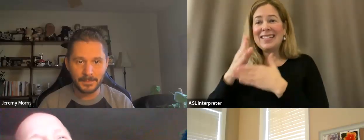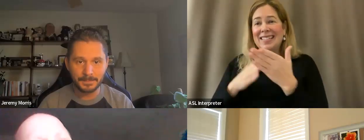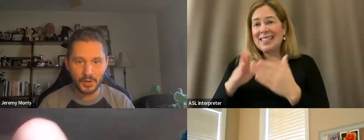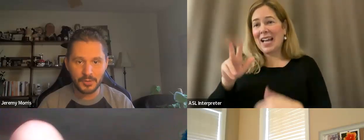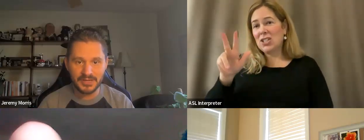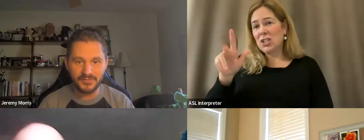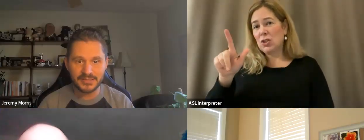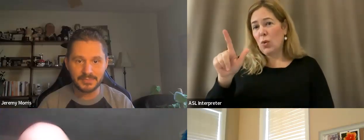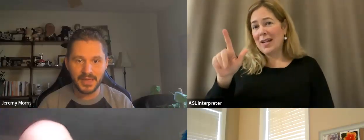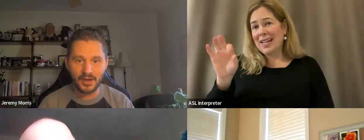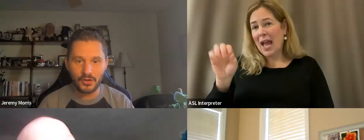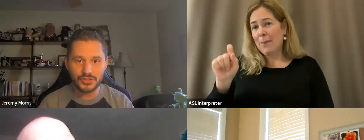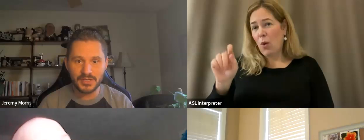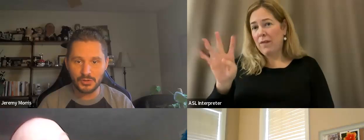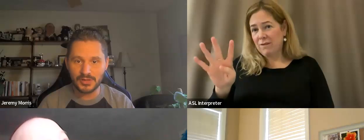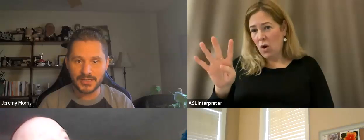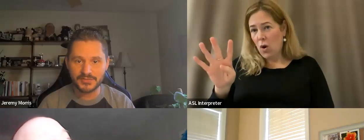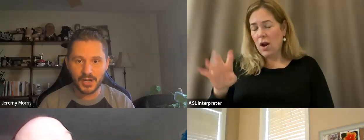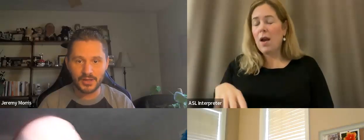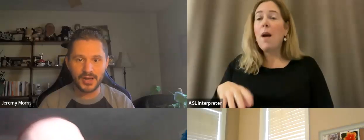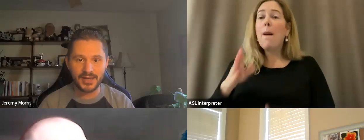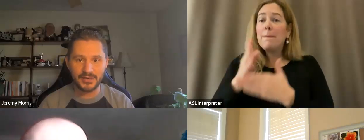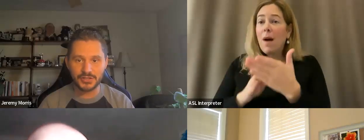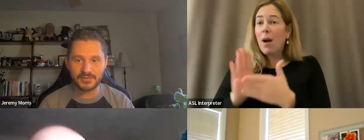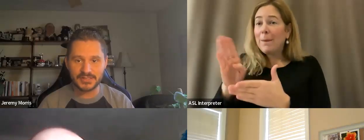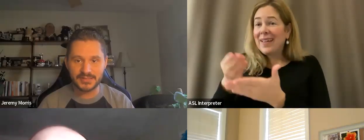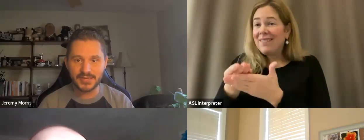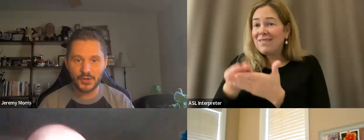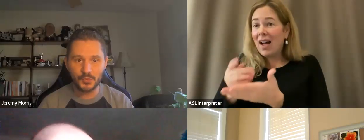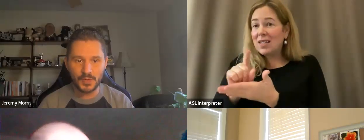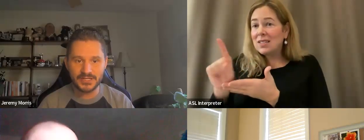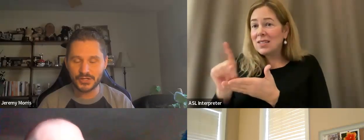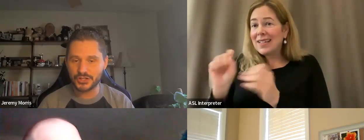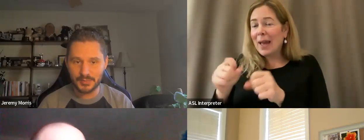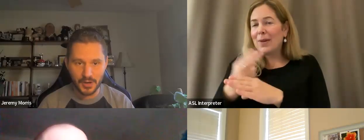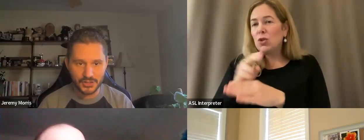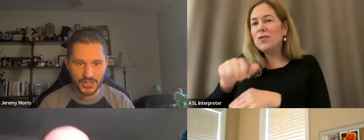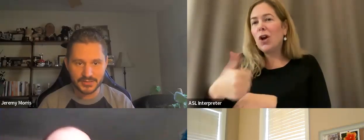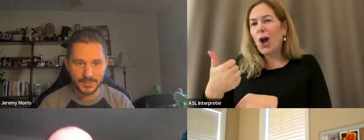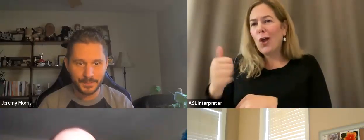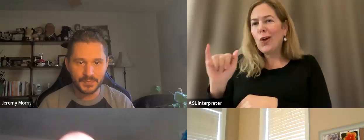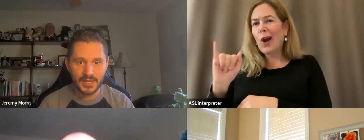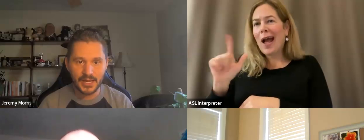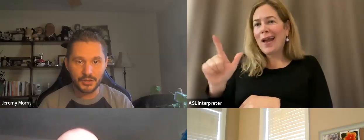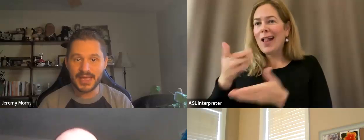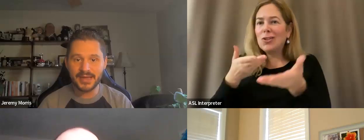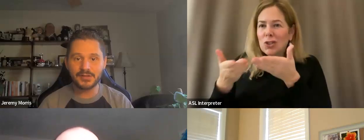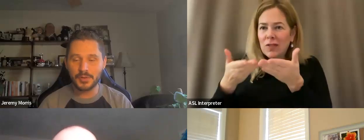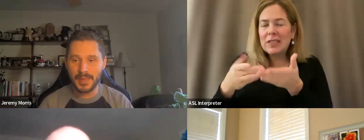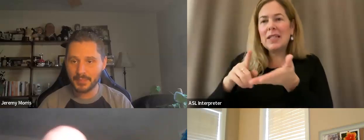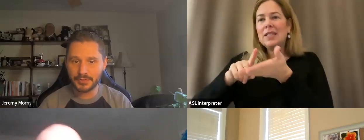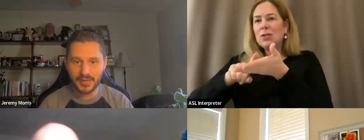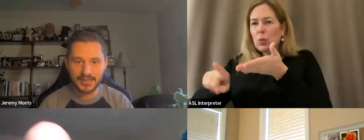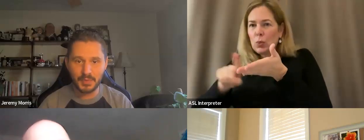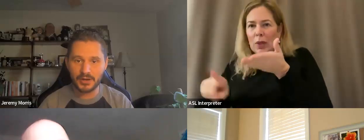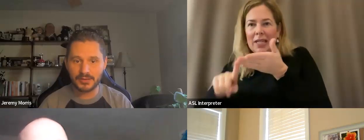1329.4. Part B funds may also be utilized for other IL services, research, and projects. You can include